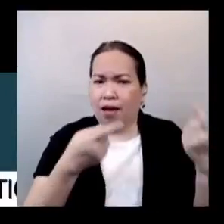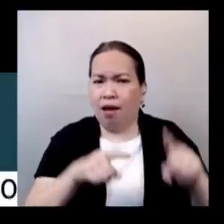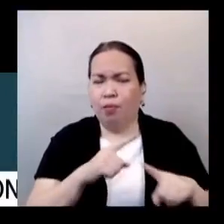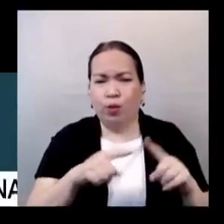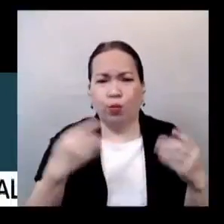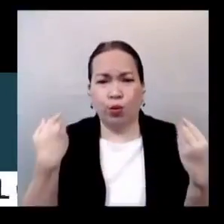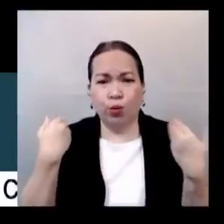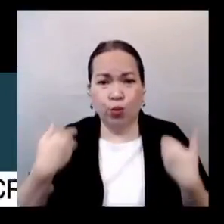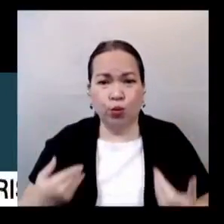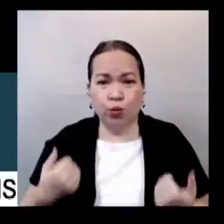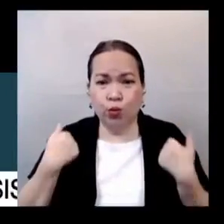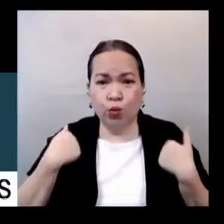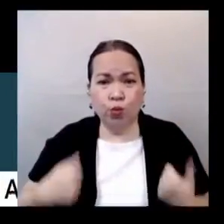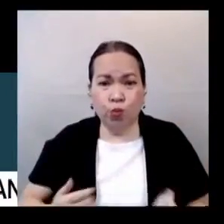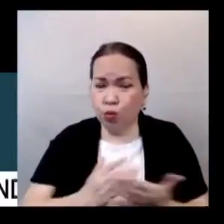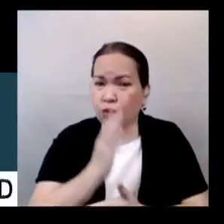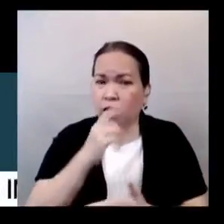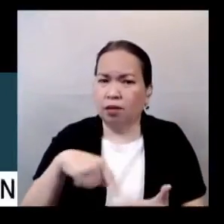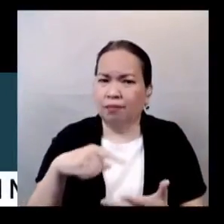human rights issues, among others.